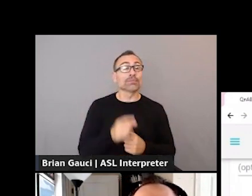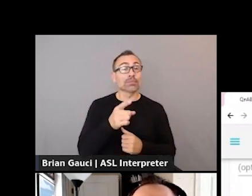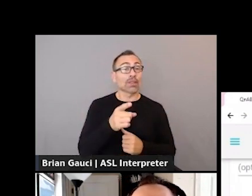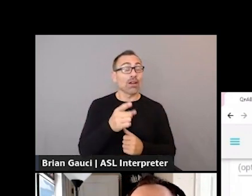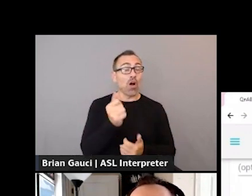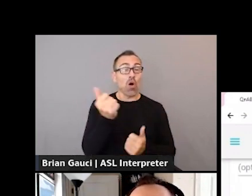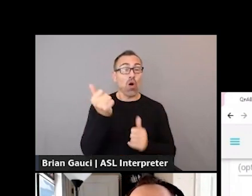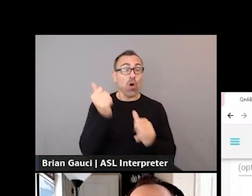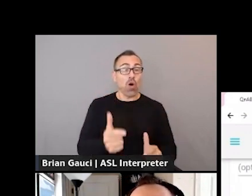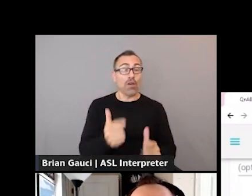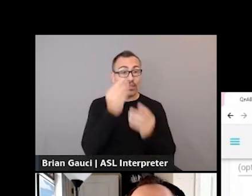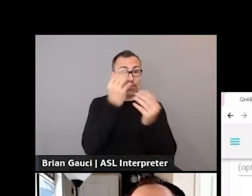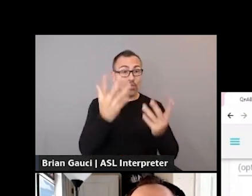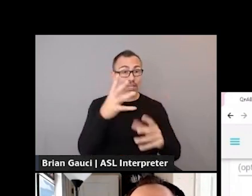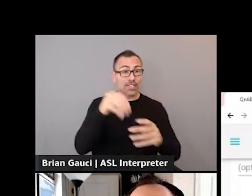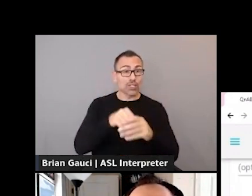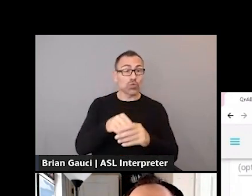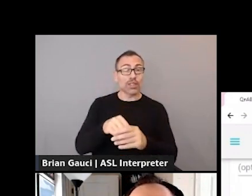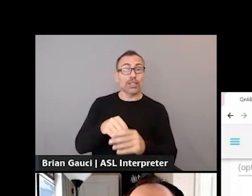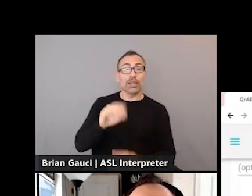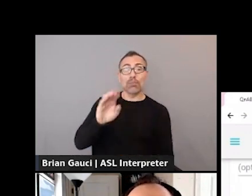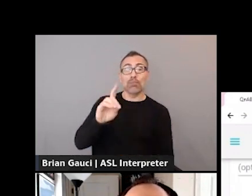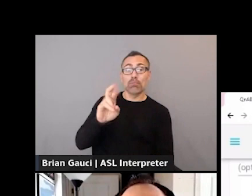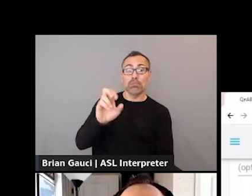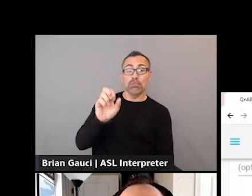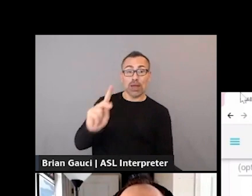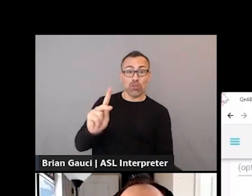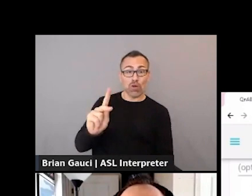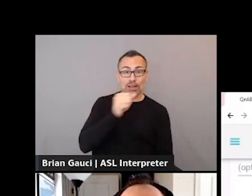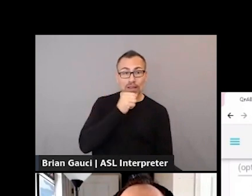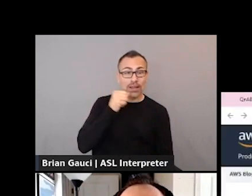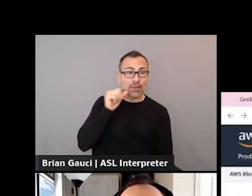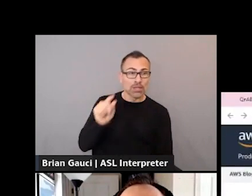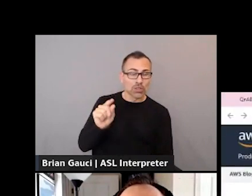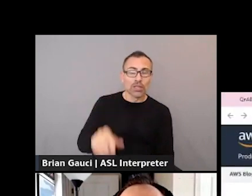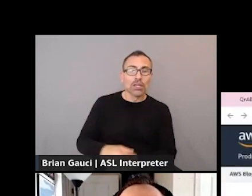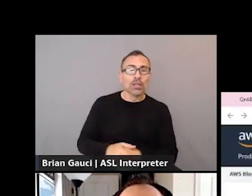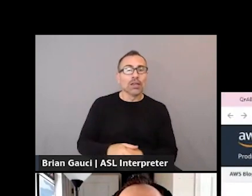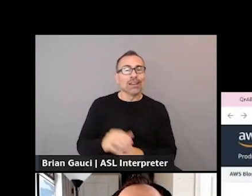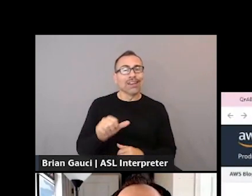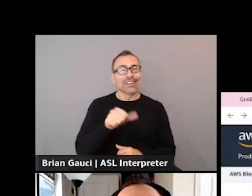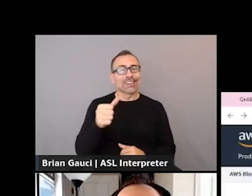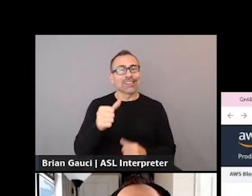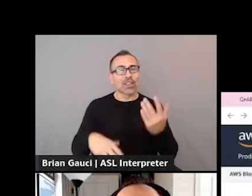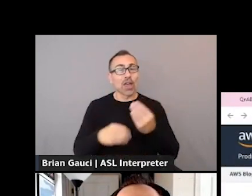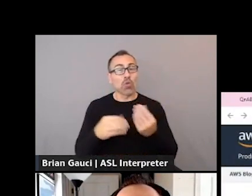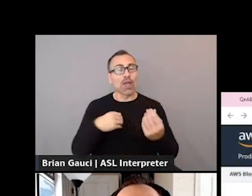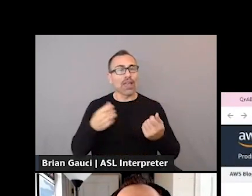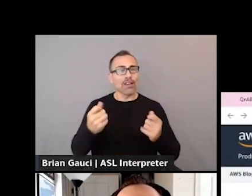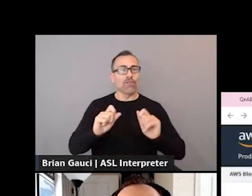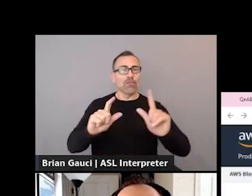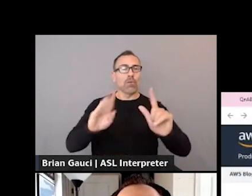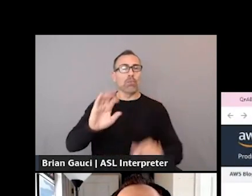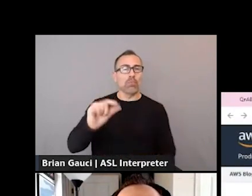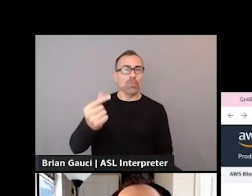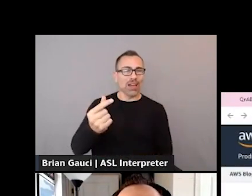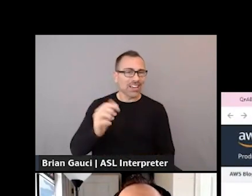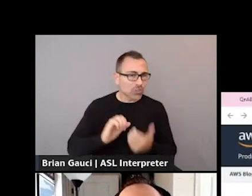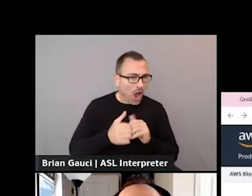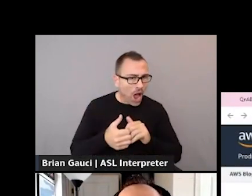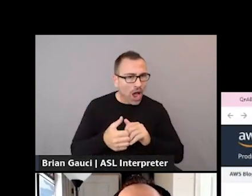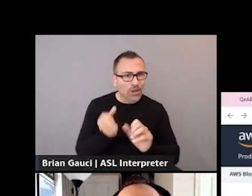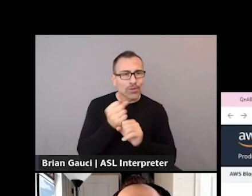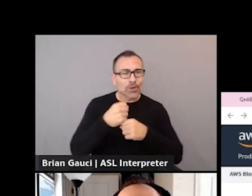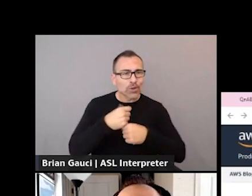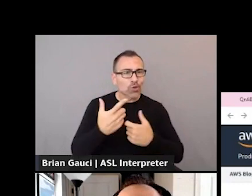this information inside of Amazon Bedrock. As another plug, there's blogs here on actually how you can create